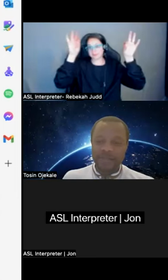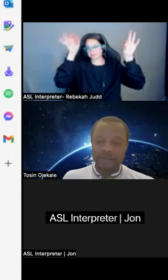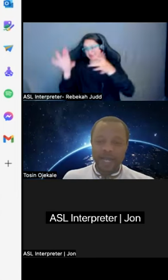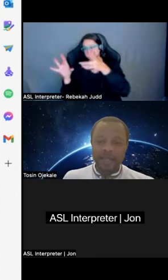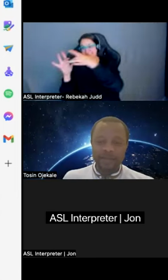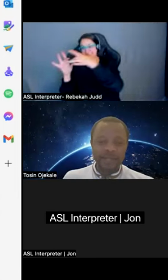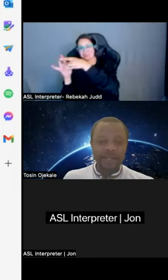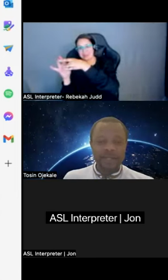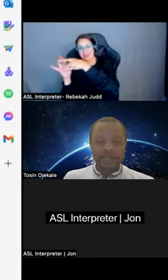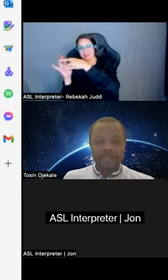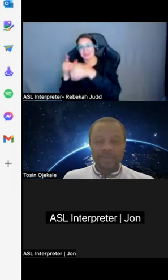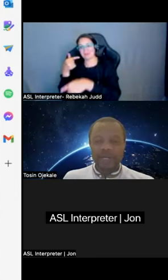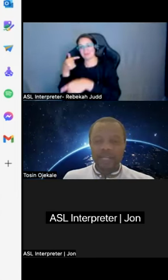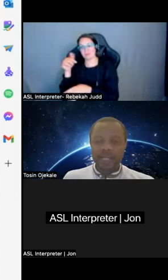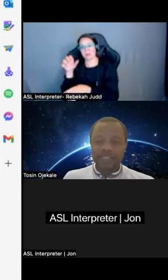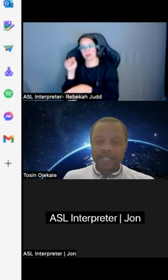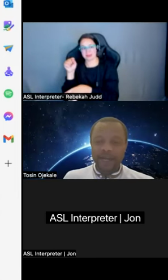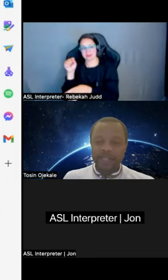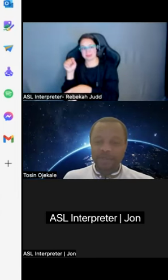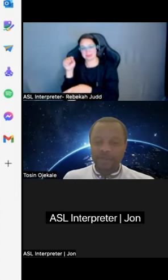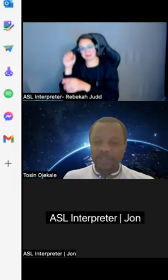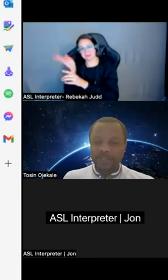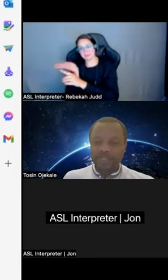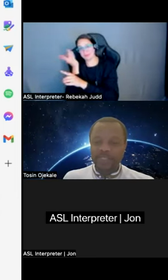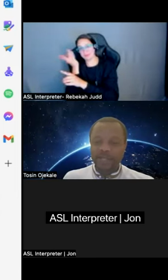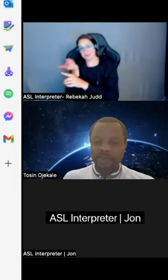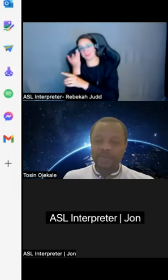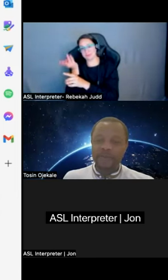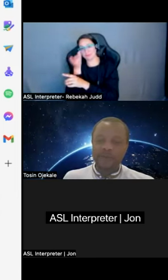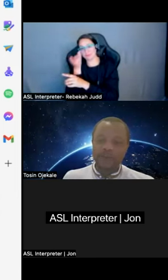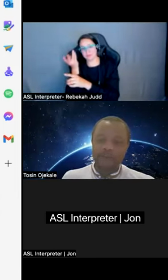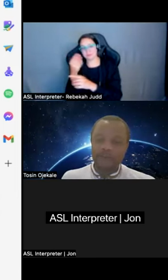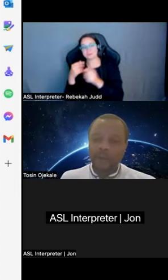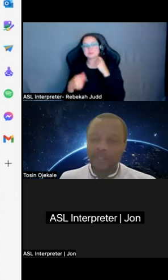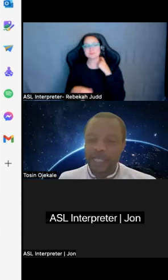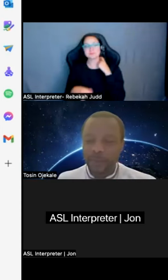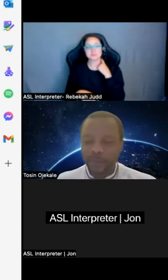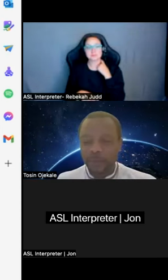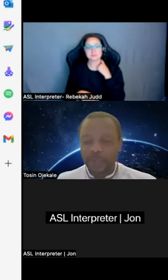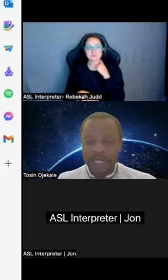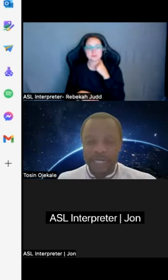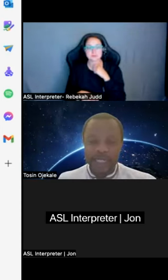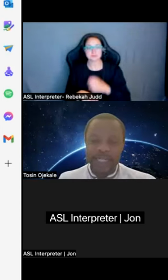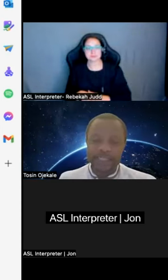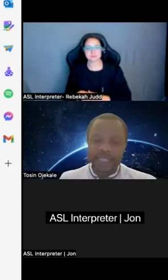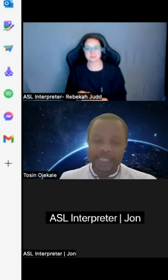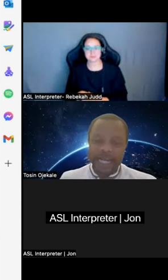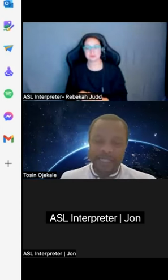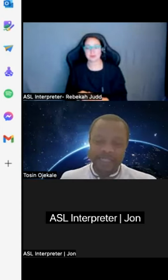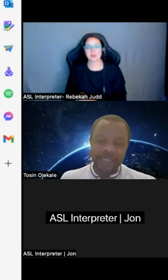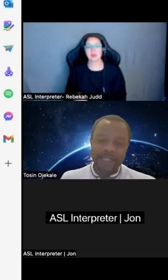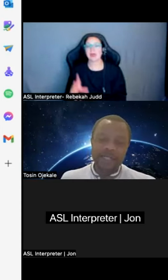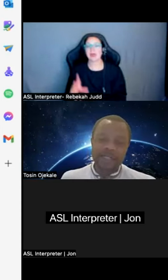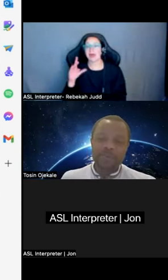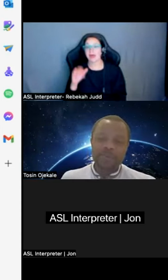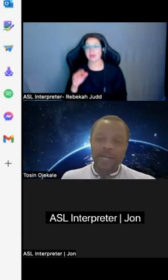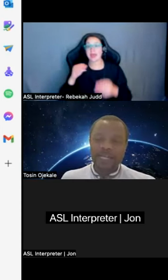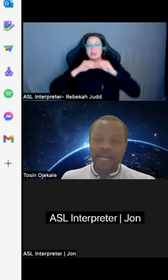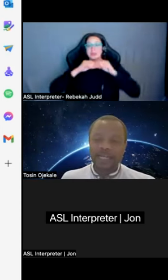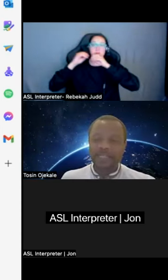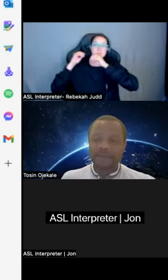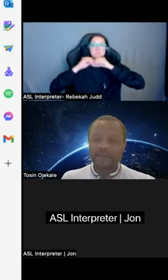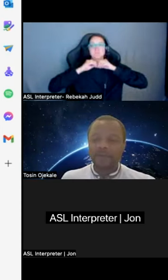gas supply. Okay, so clean agent fire suppression systems fully flood a room with clean agent gas to